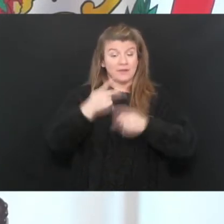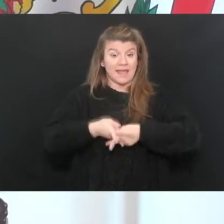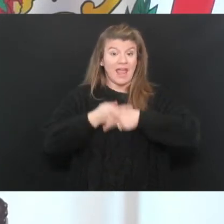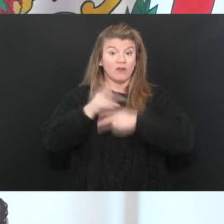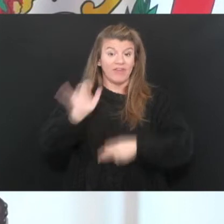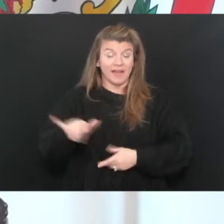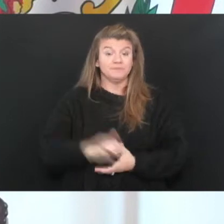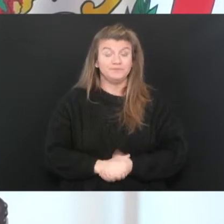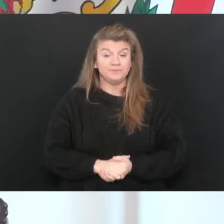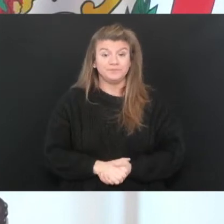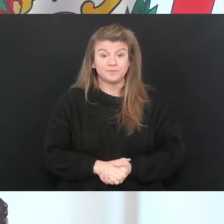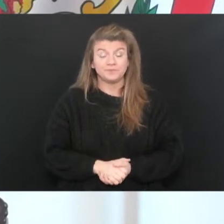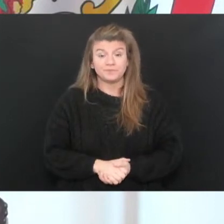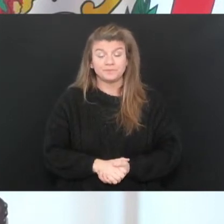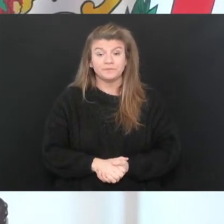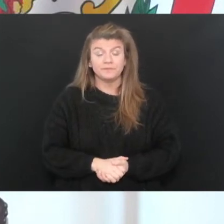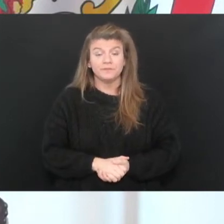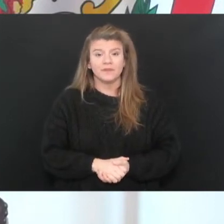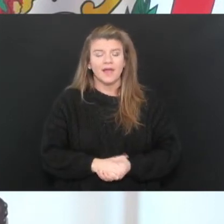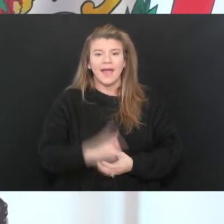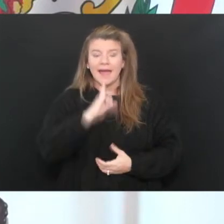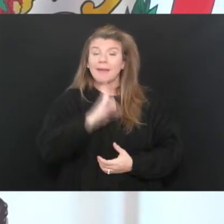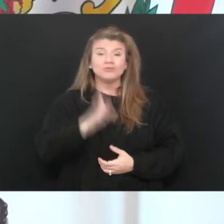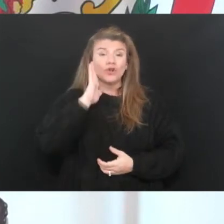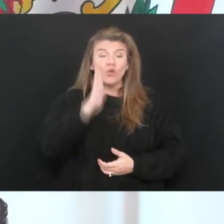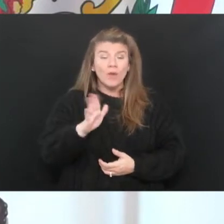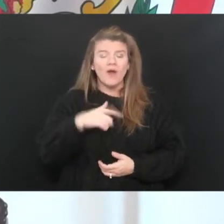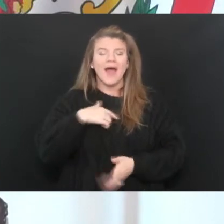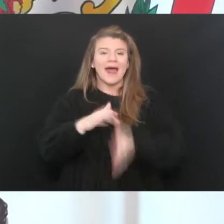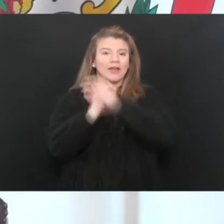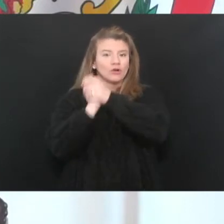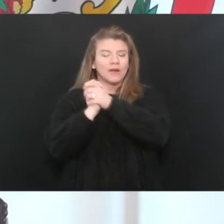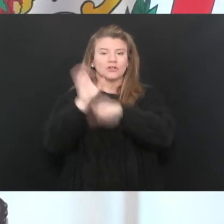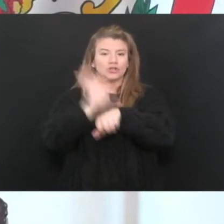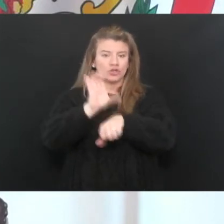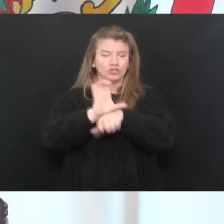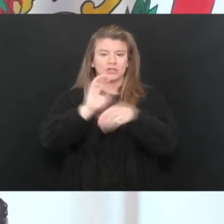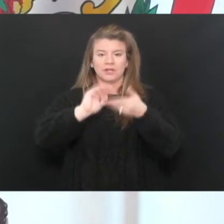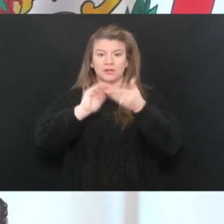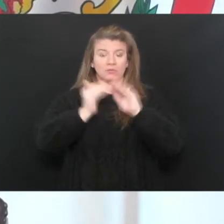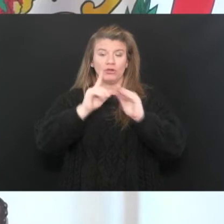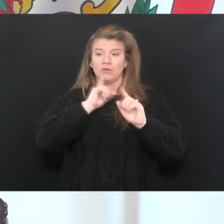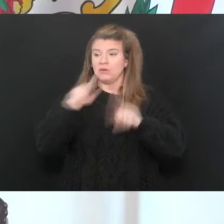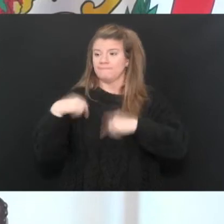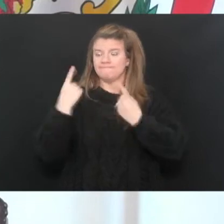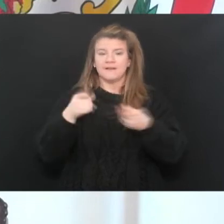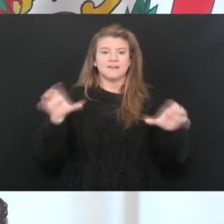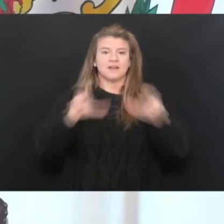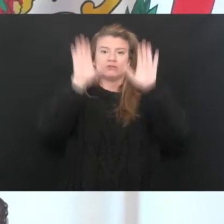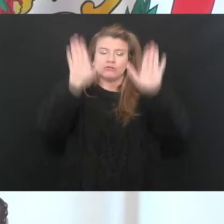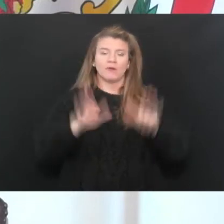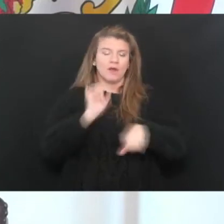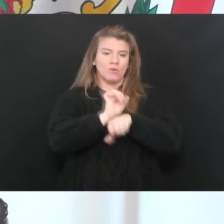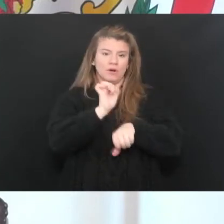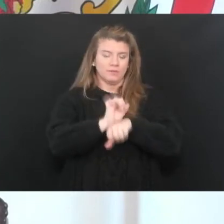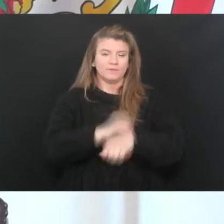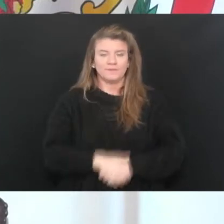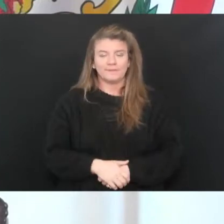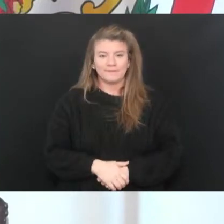it. And I'm sure you will, and I congratulate our church community because they've done great. They've done great